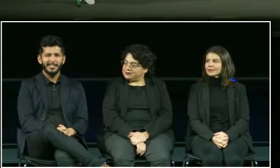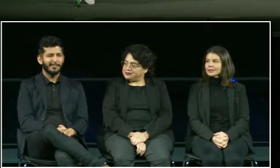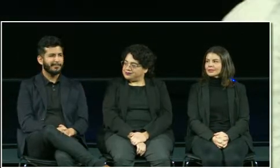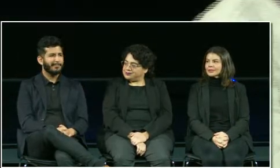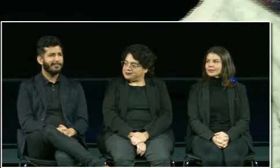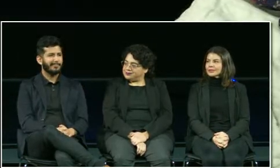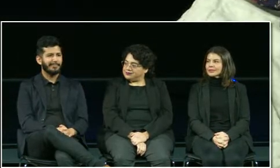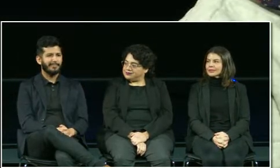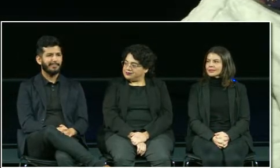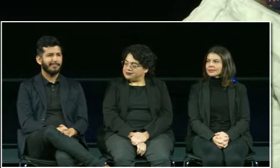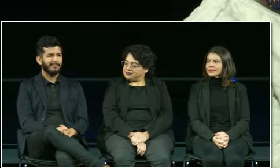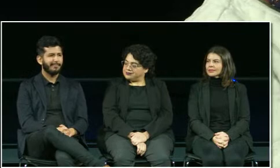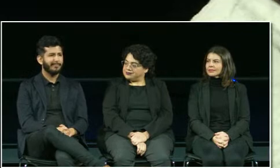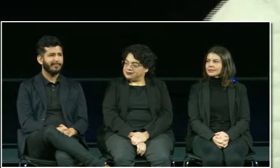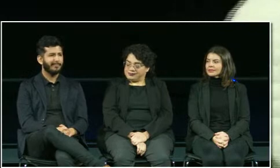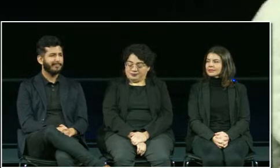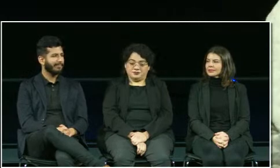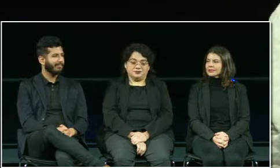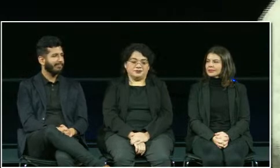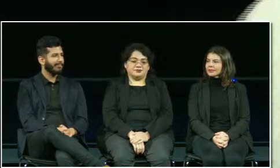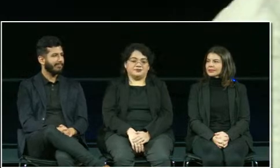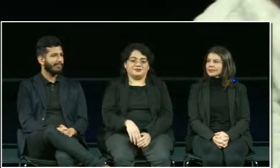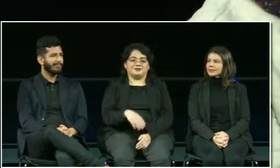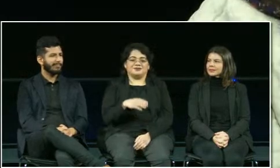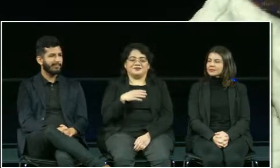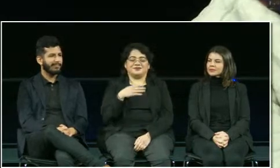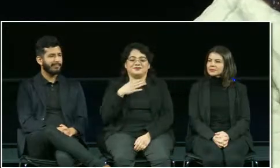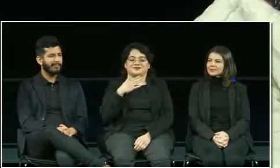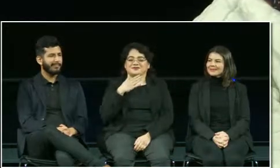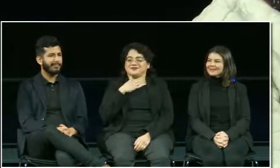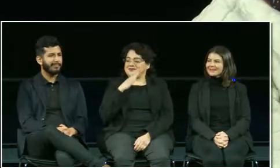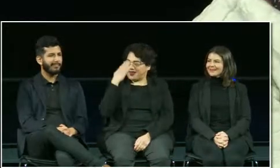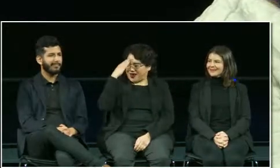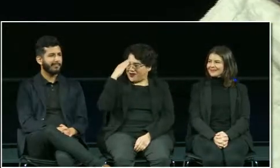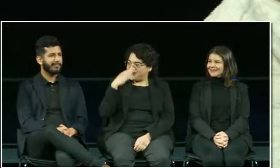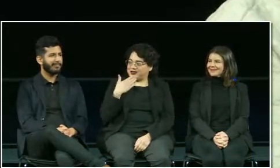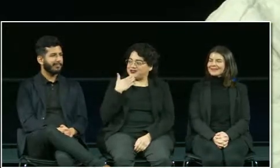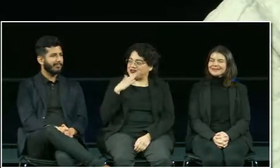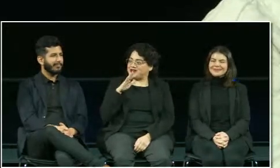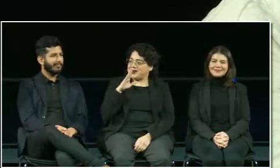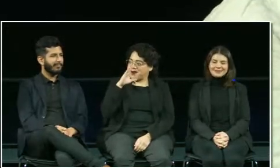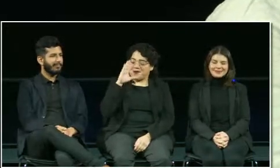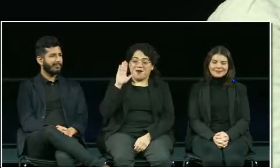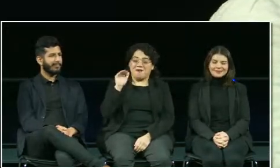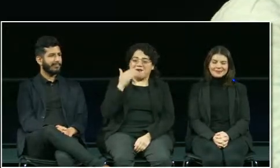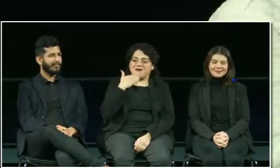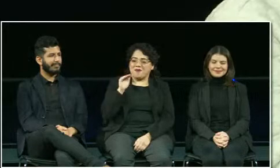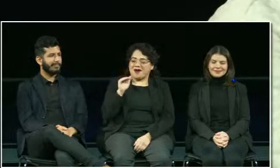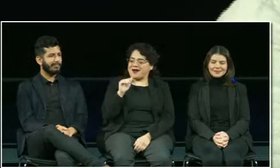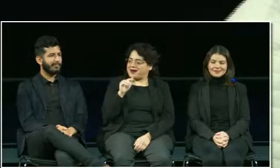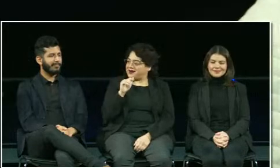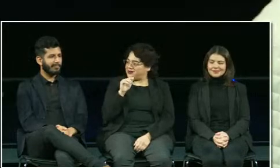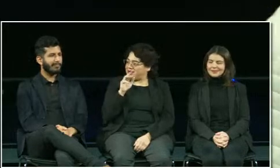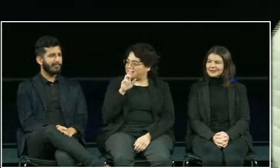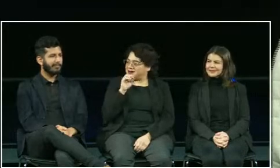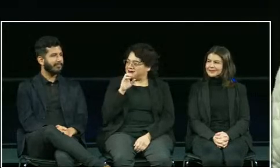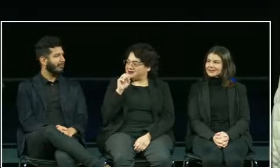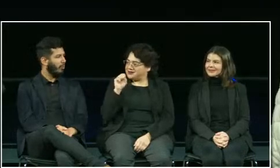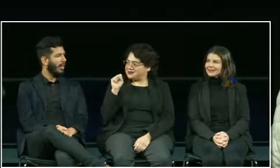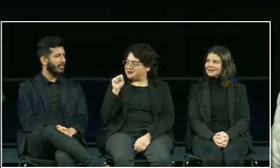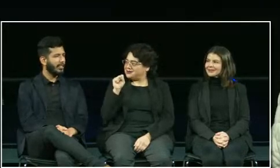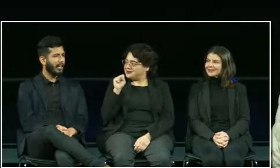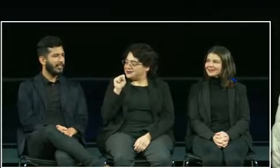So let me ask my Irish goodbye colleagues, Tom and Ross. By the way, I want you to